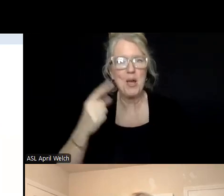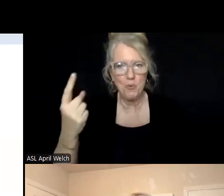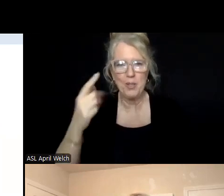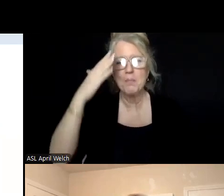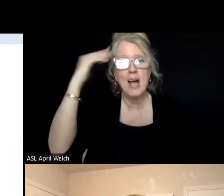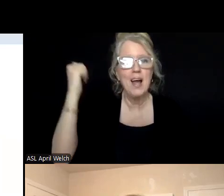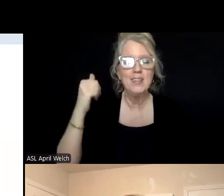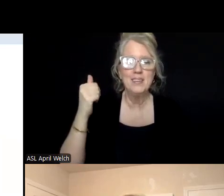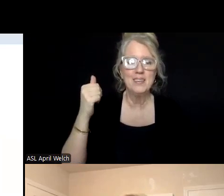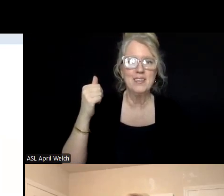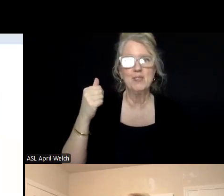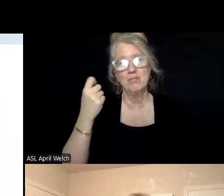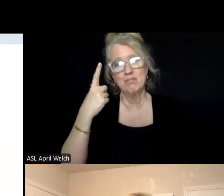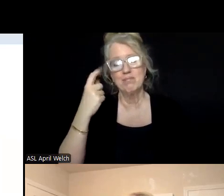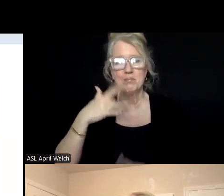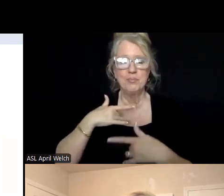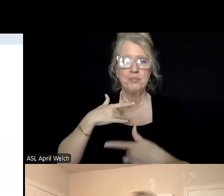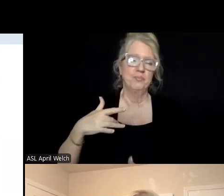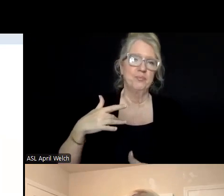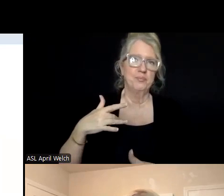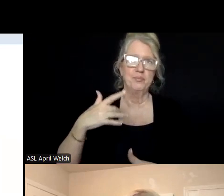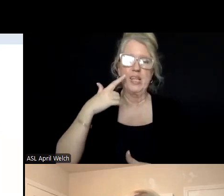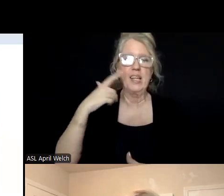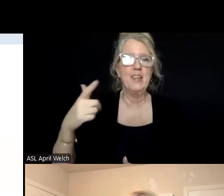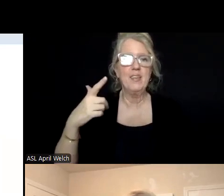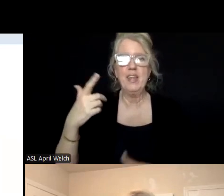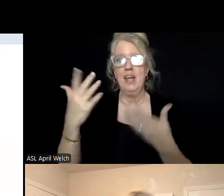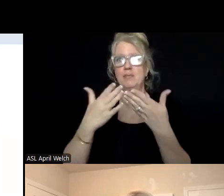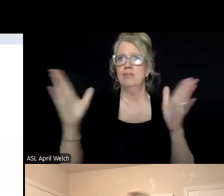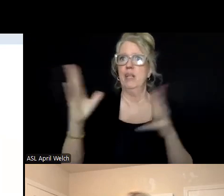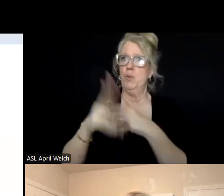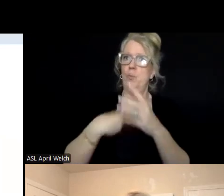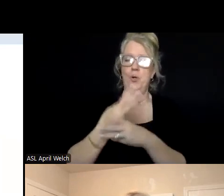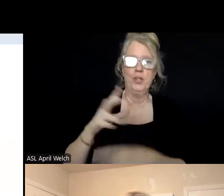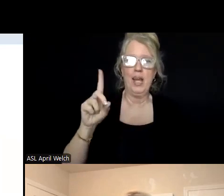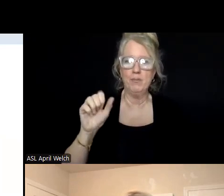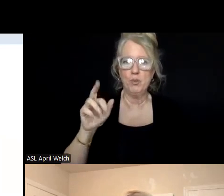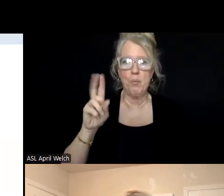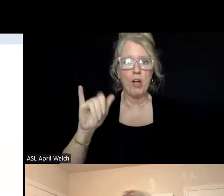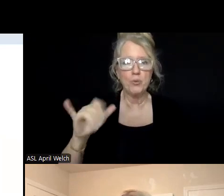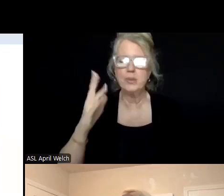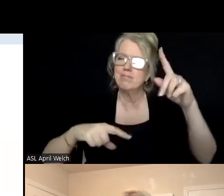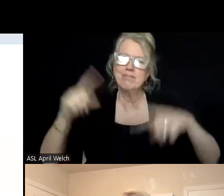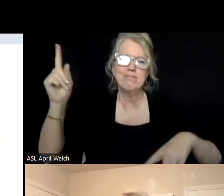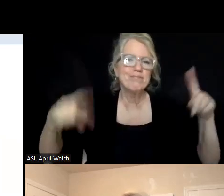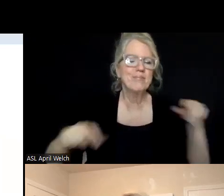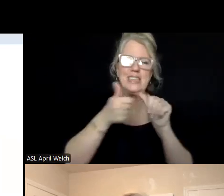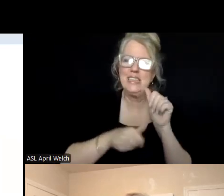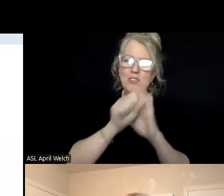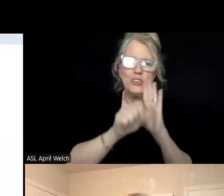because, you know, in the typical laboratories of democracy, they are different in every state. They're